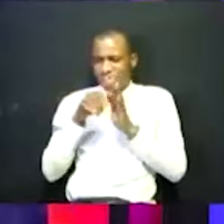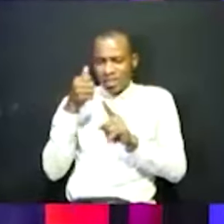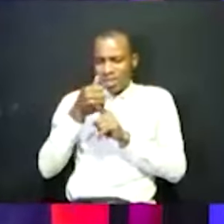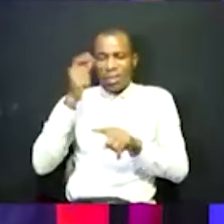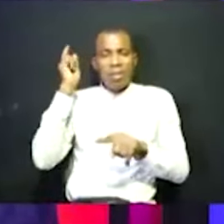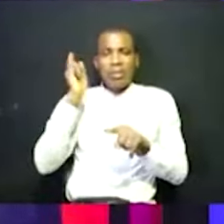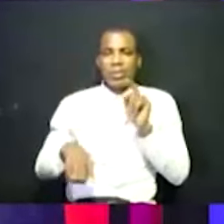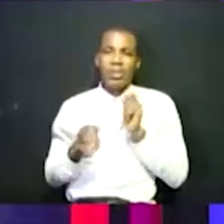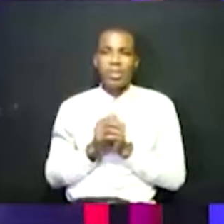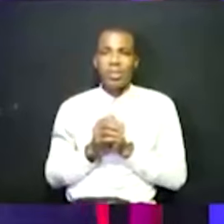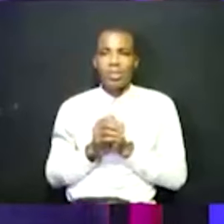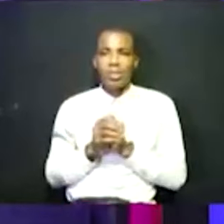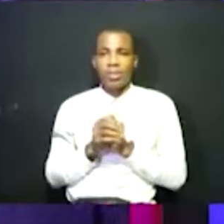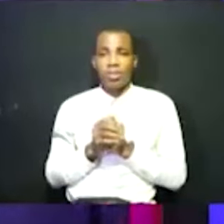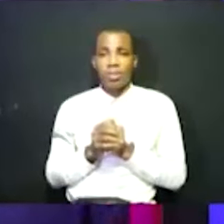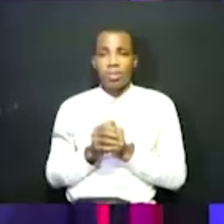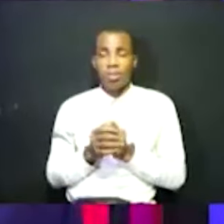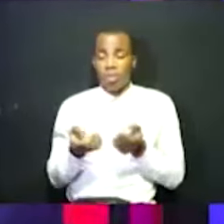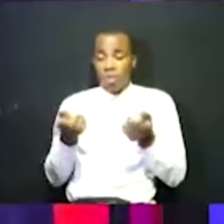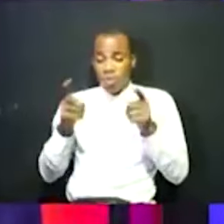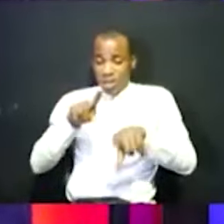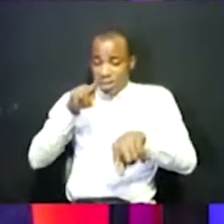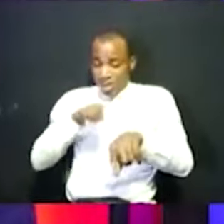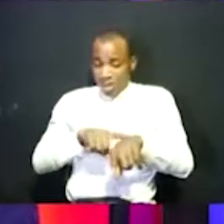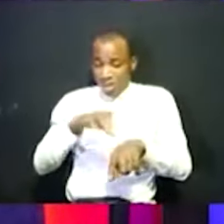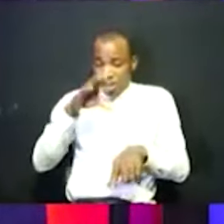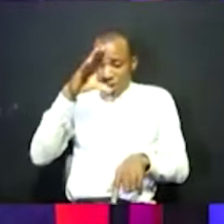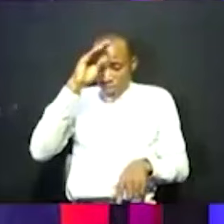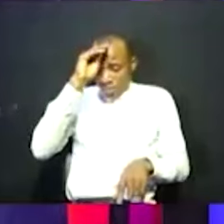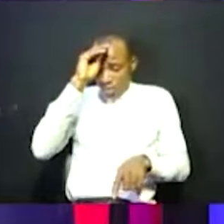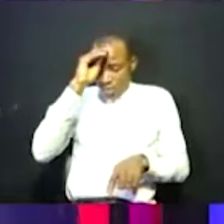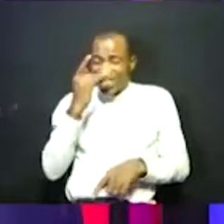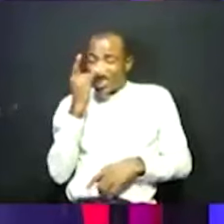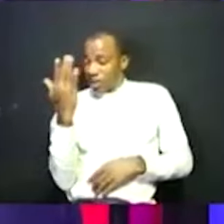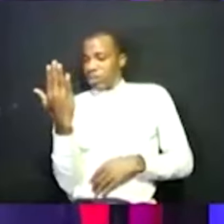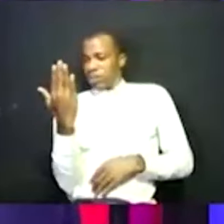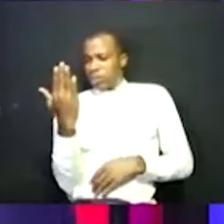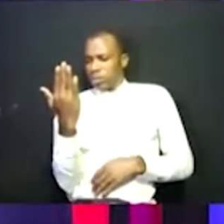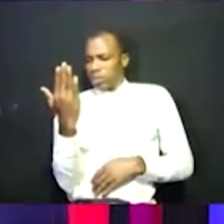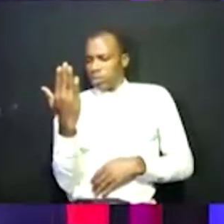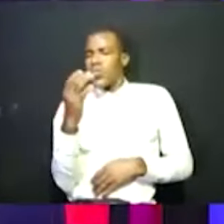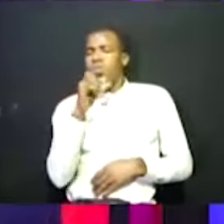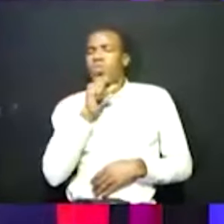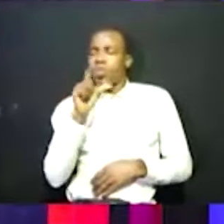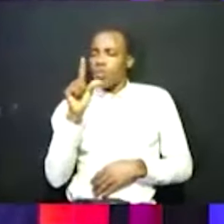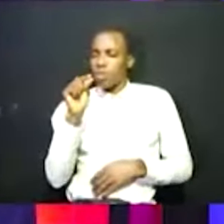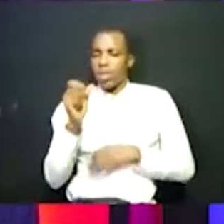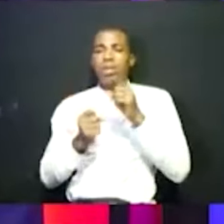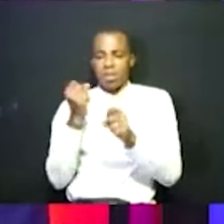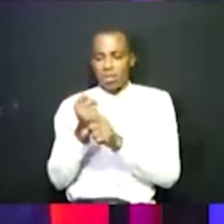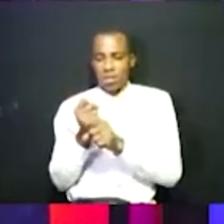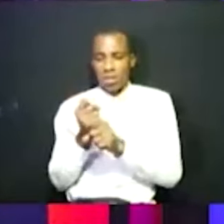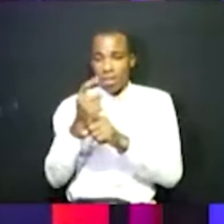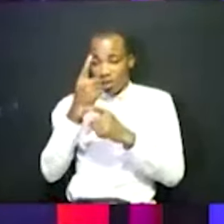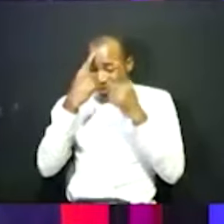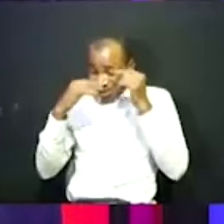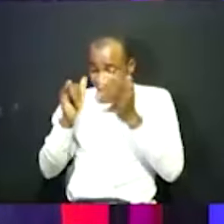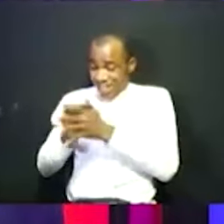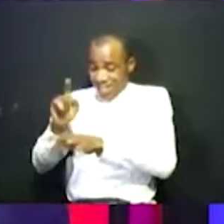the last time he saw his face, he was 20, robust, very strong, politically driven, with some hope for his